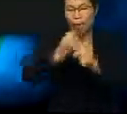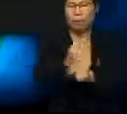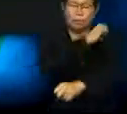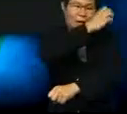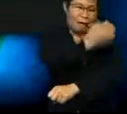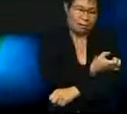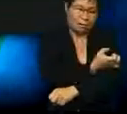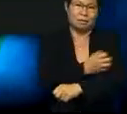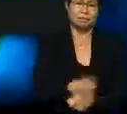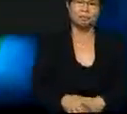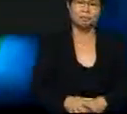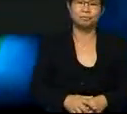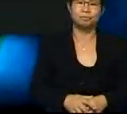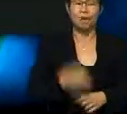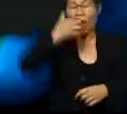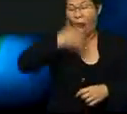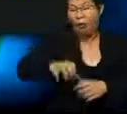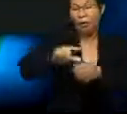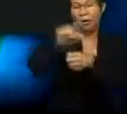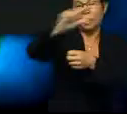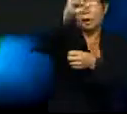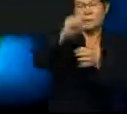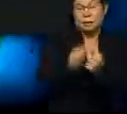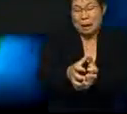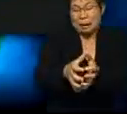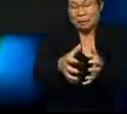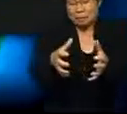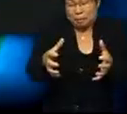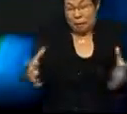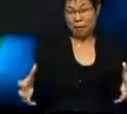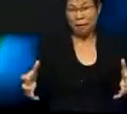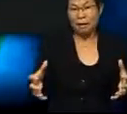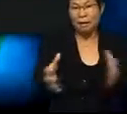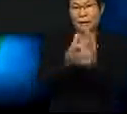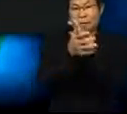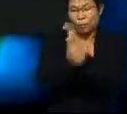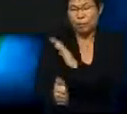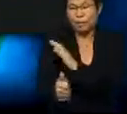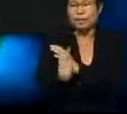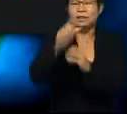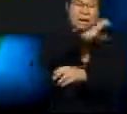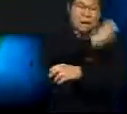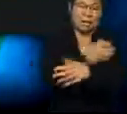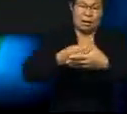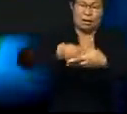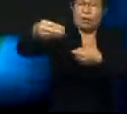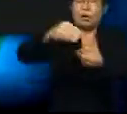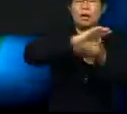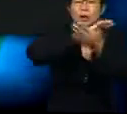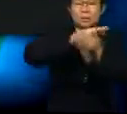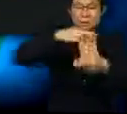energy. The hot gas expands and the potential energy that is released turns